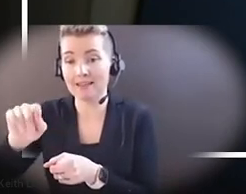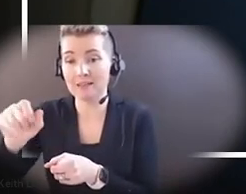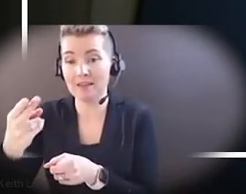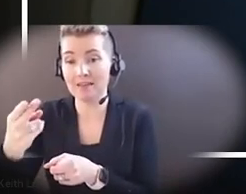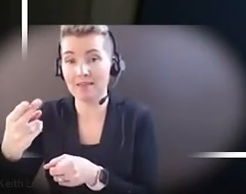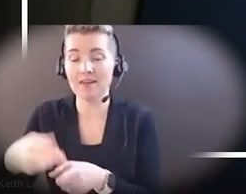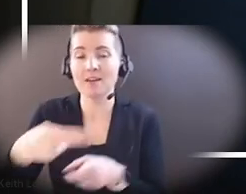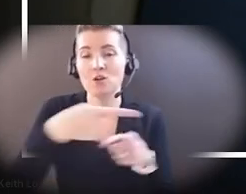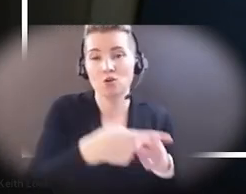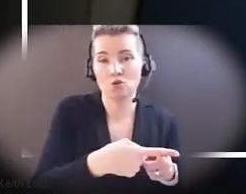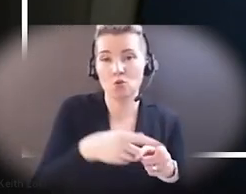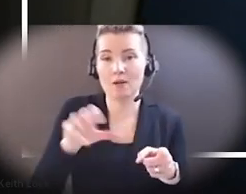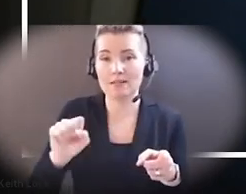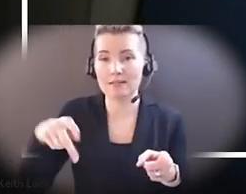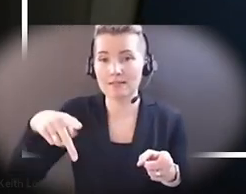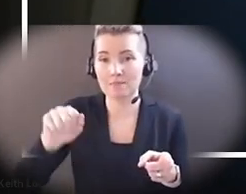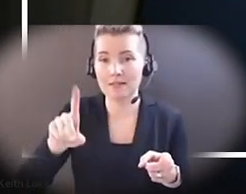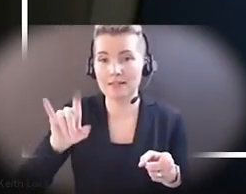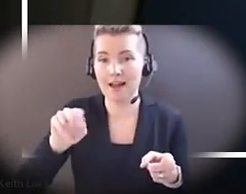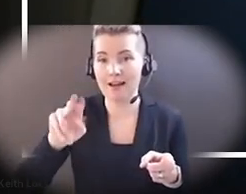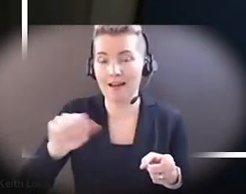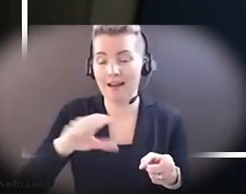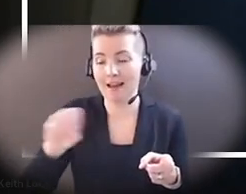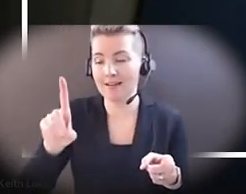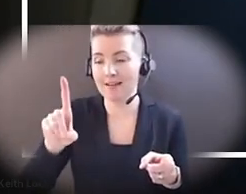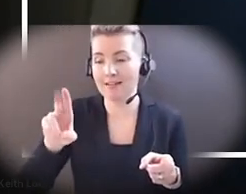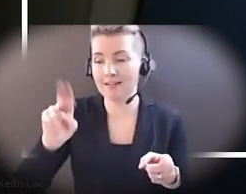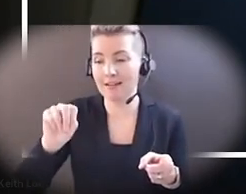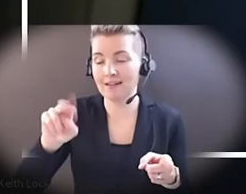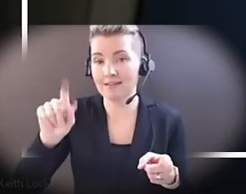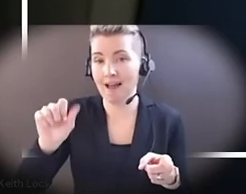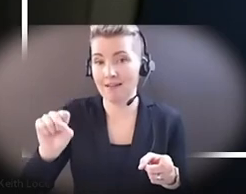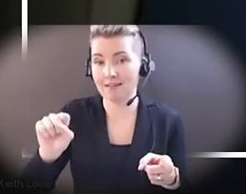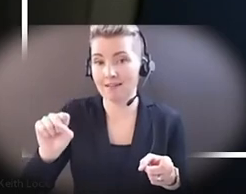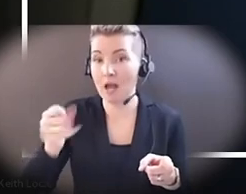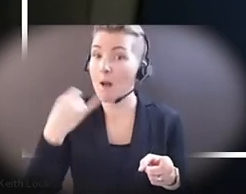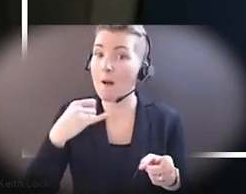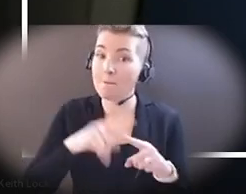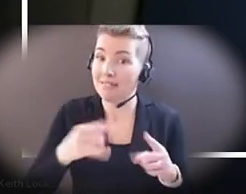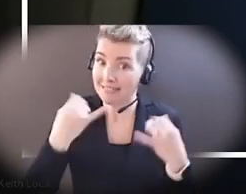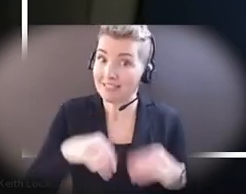Dundas. But it's still, you know, it's still there.